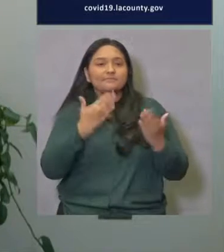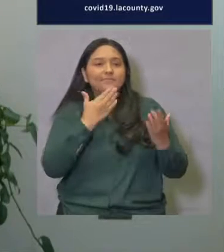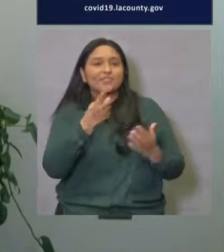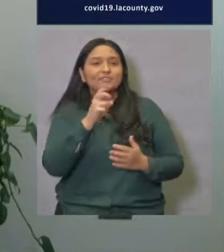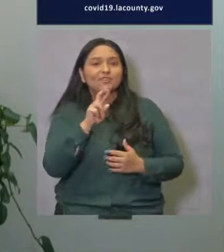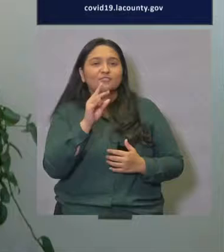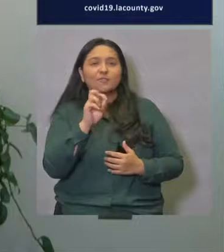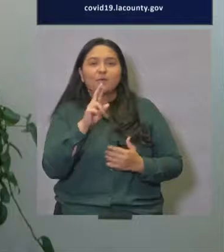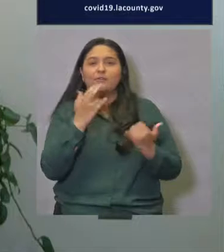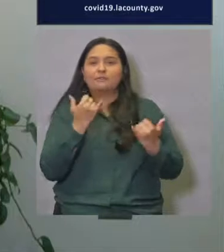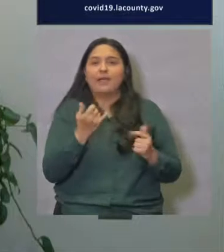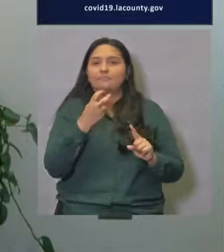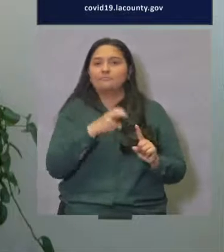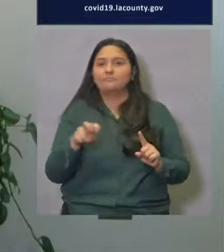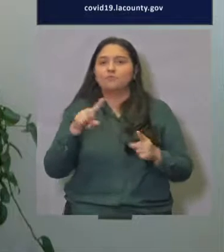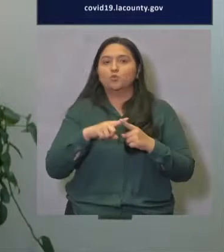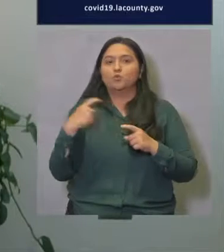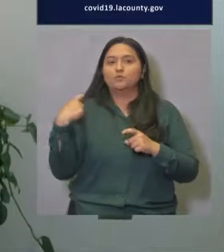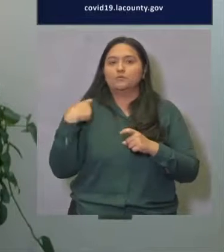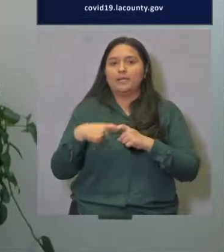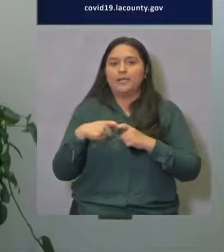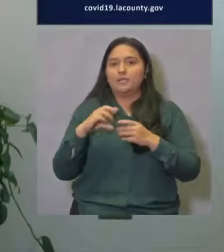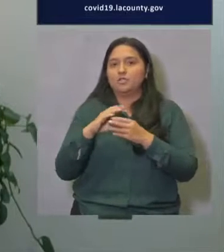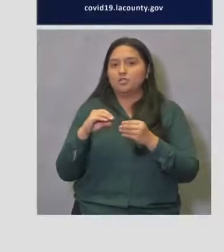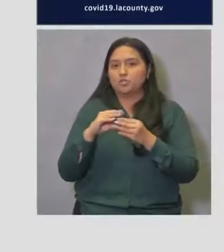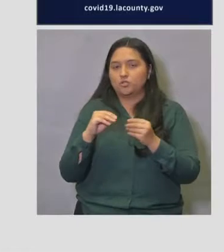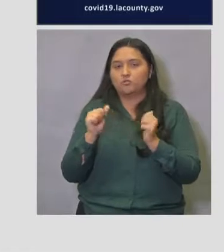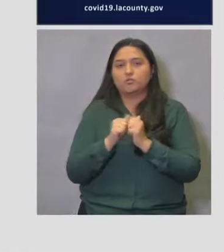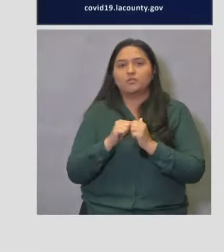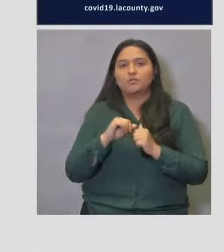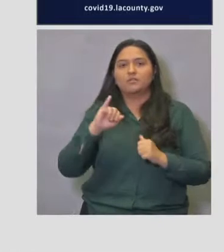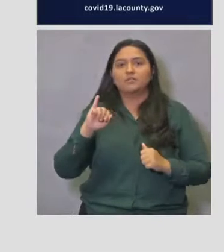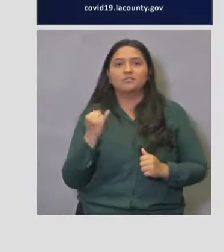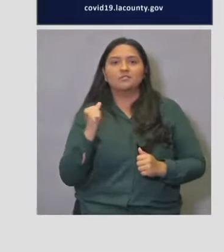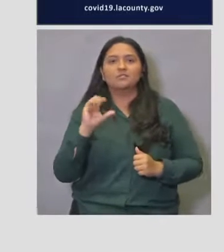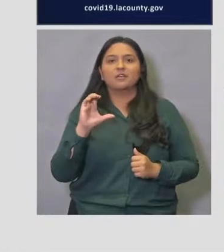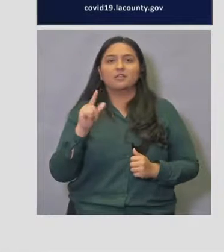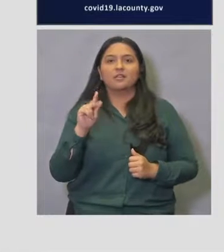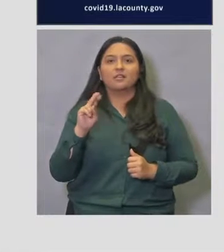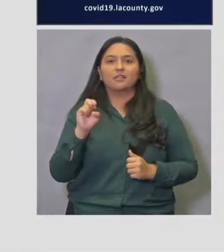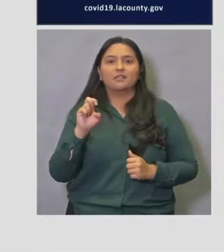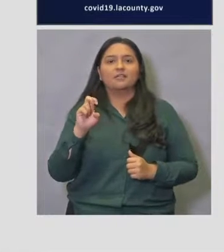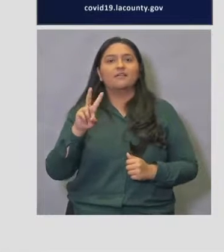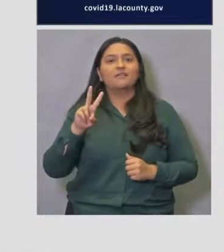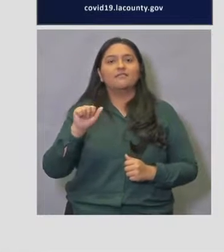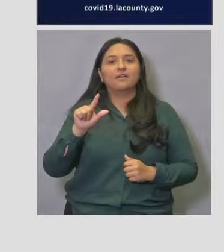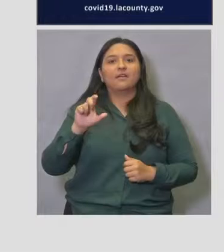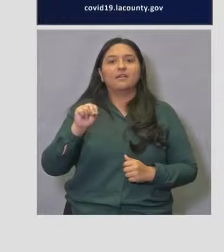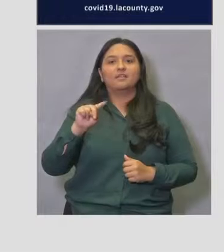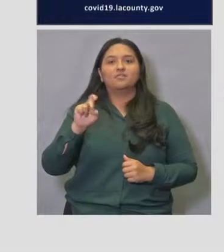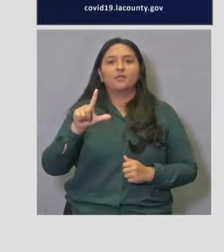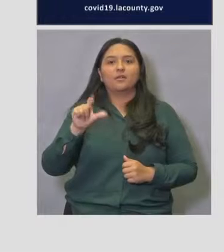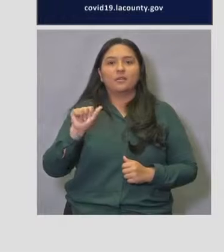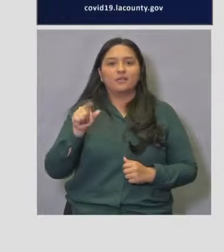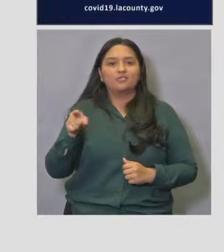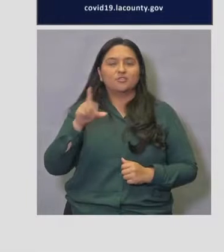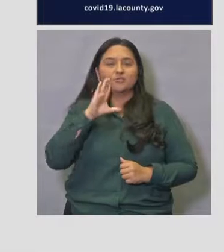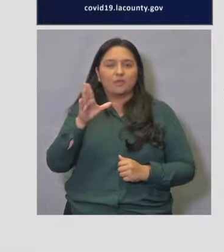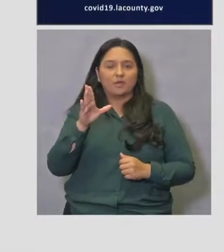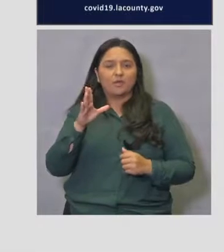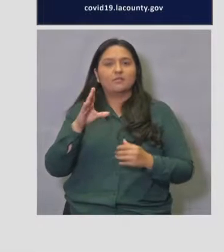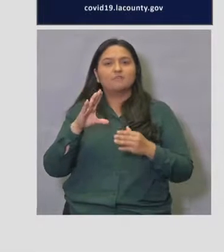And now we will transition to remarks in Spanish with Jacqueline Valenzuela. Jacqueline will begin with